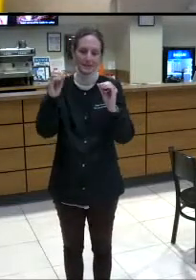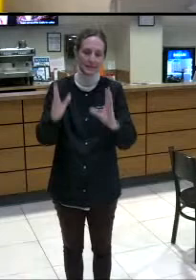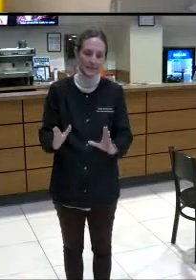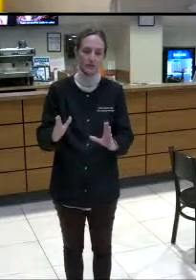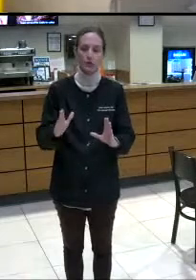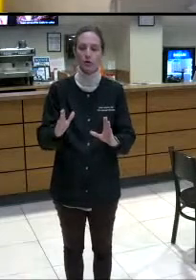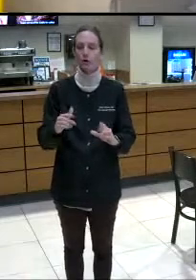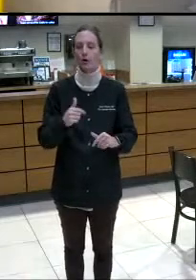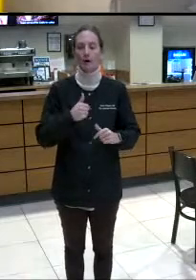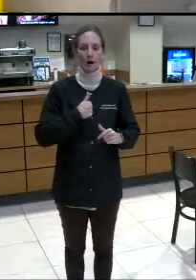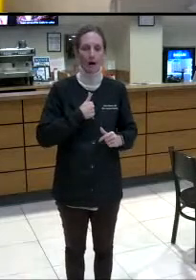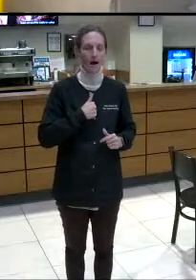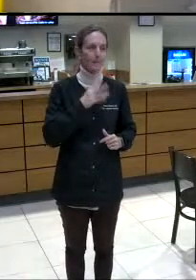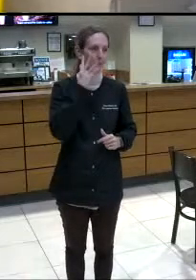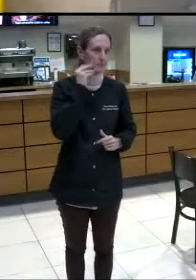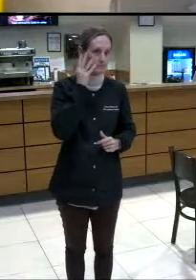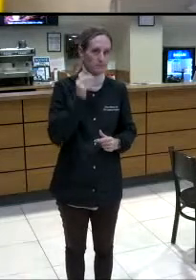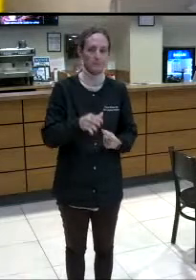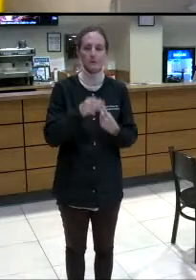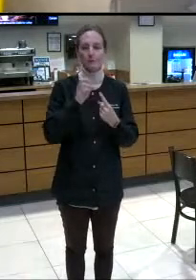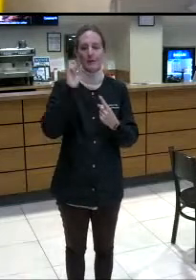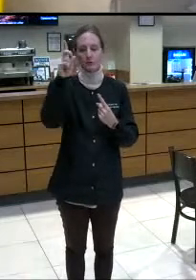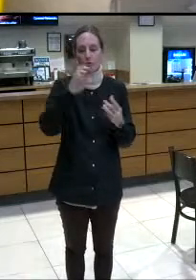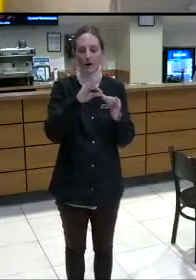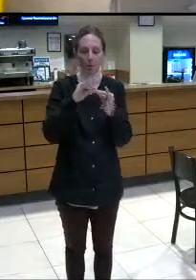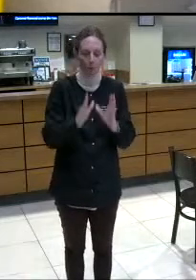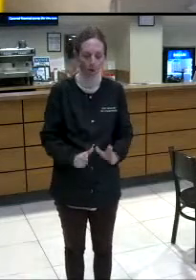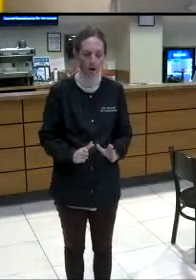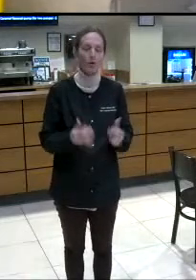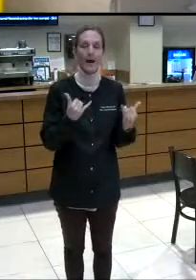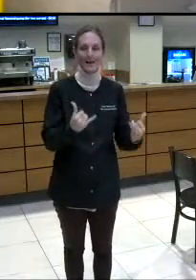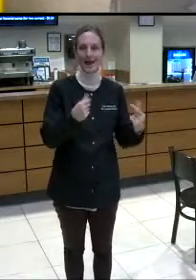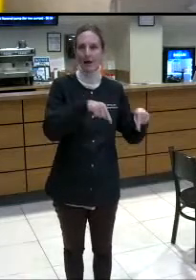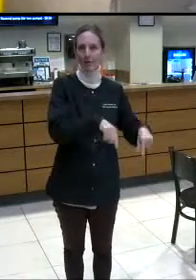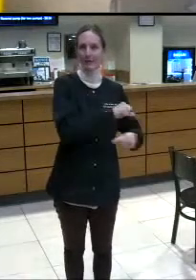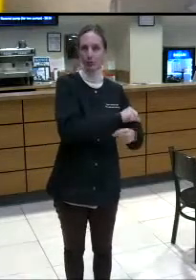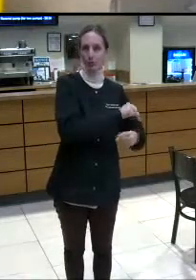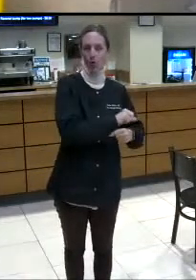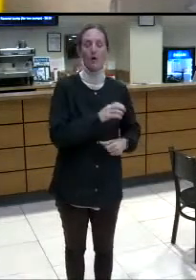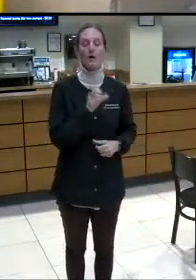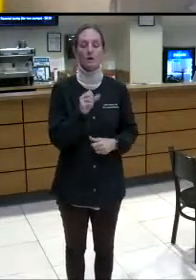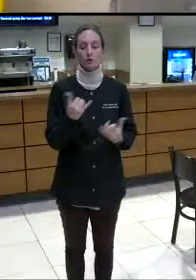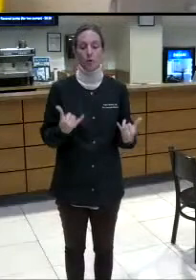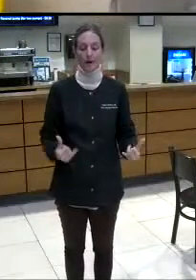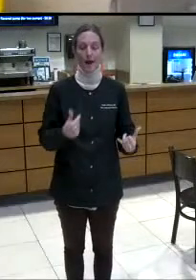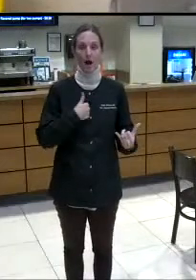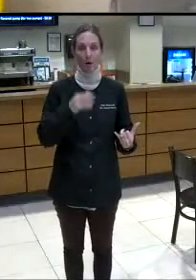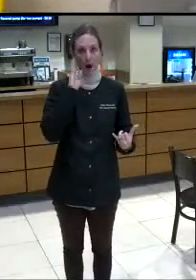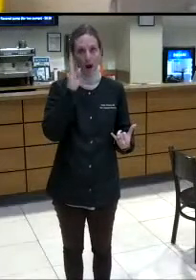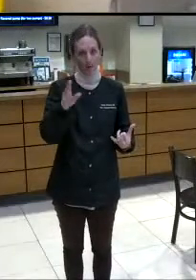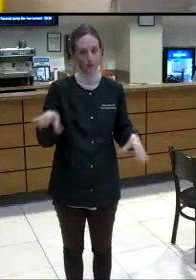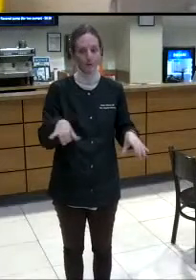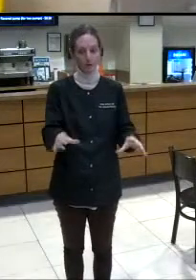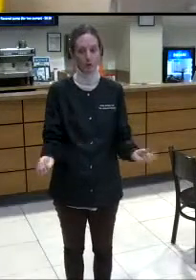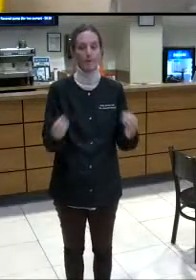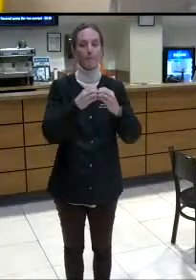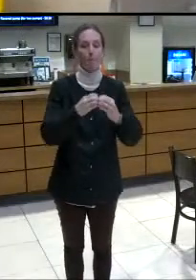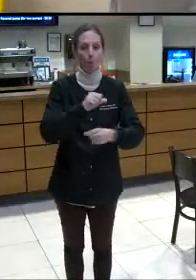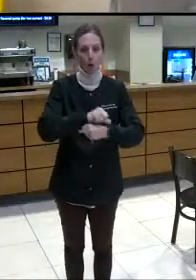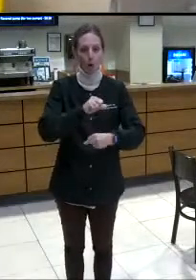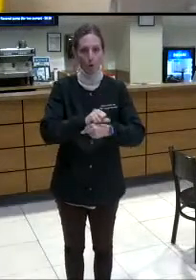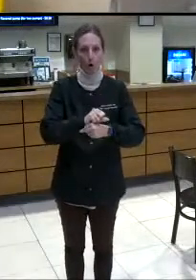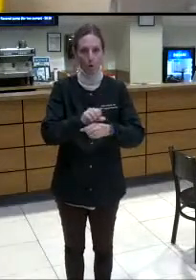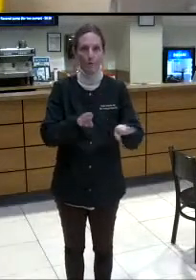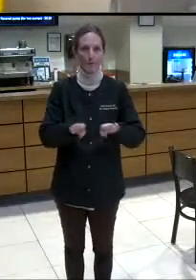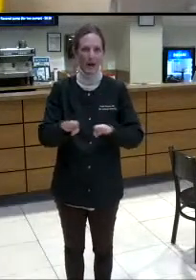special ed coordinator, and now in this role. I am going to begin doing more work with the behavior specialist with doing that.